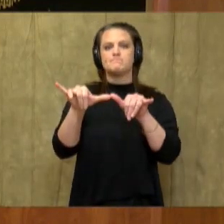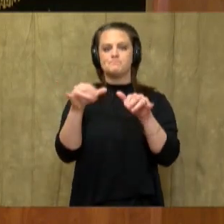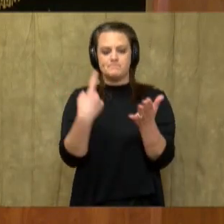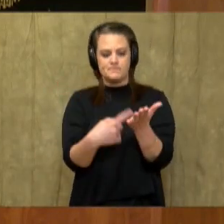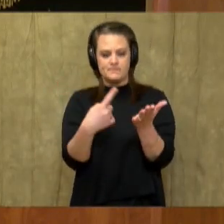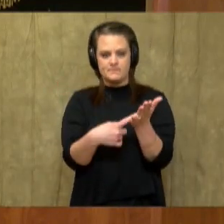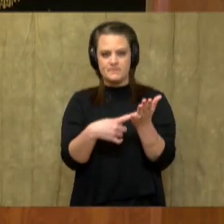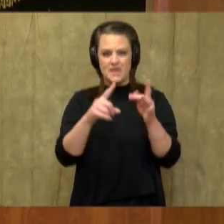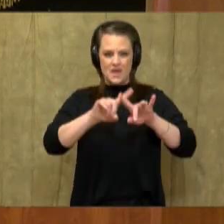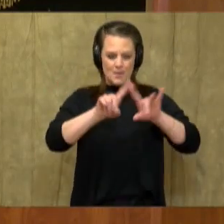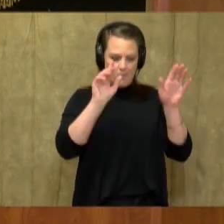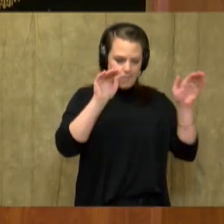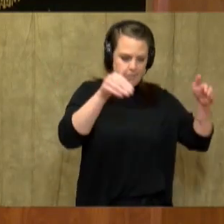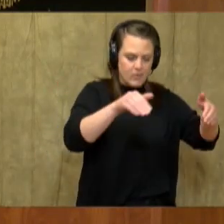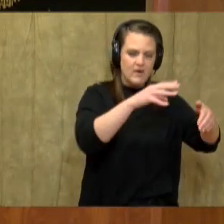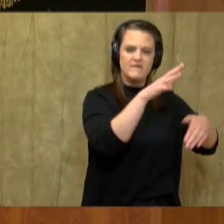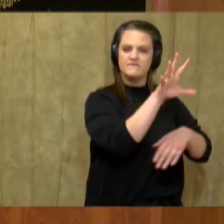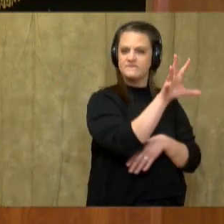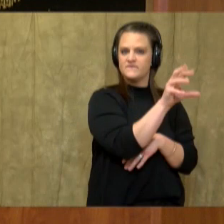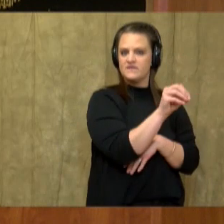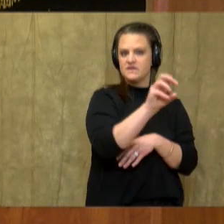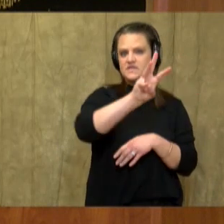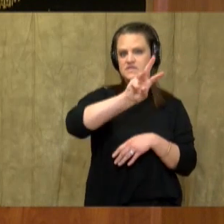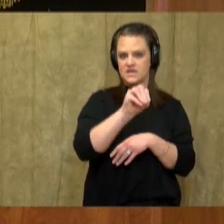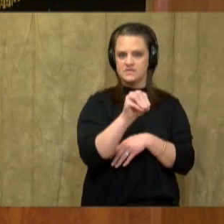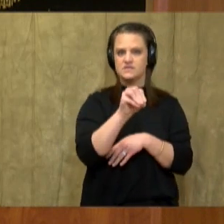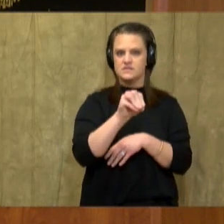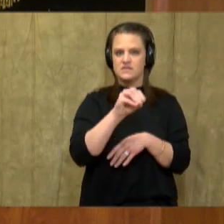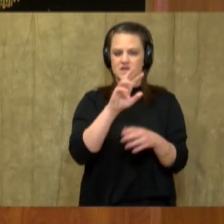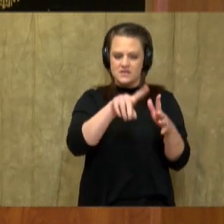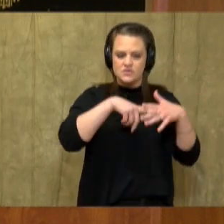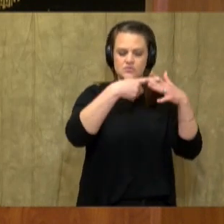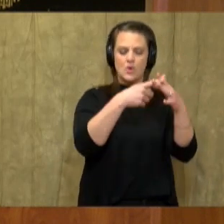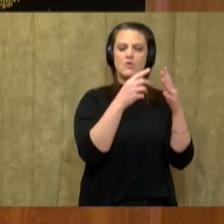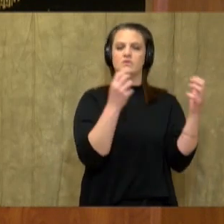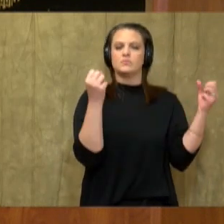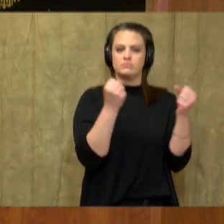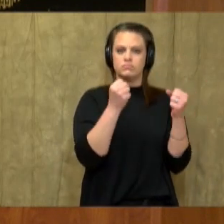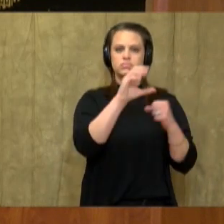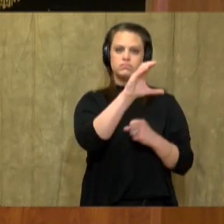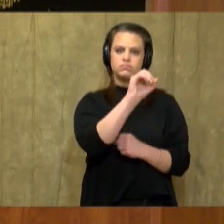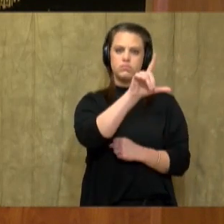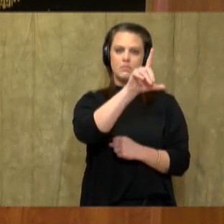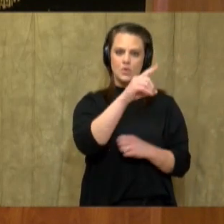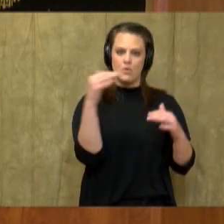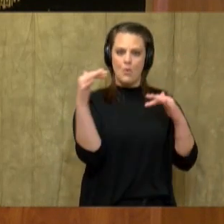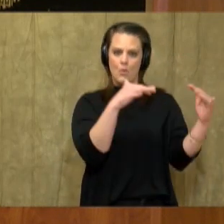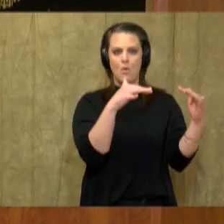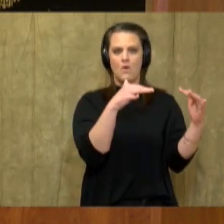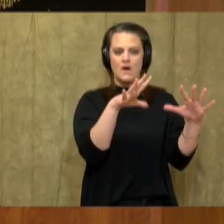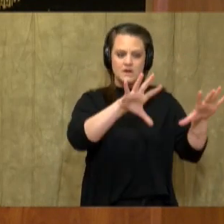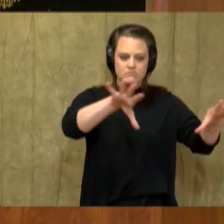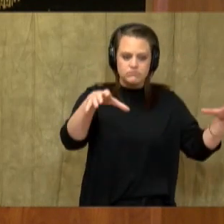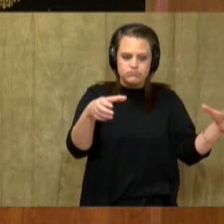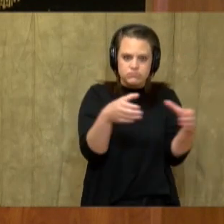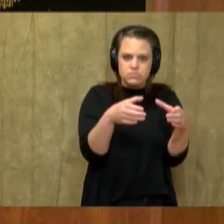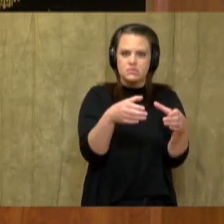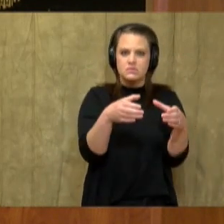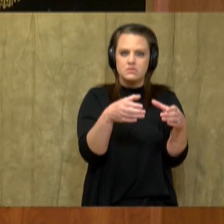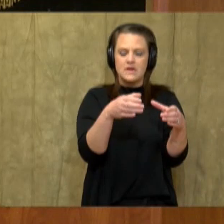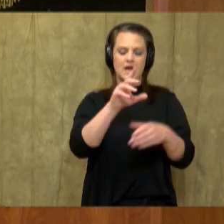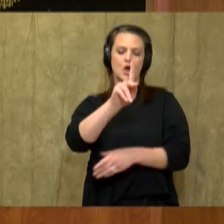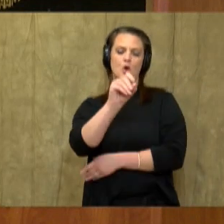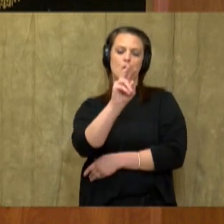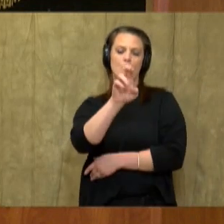50s and the 60s. We specifically looked at the beginning of the Cold War. We looked at containment, the Korean